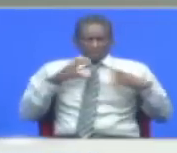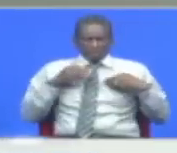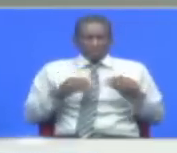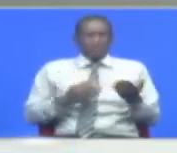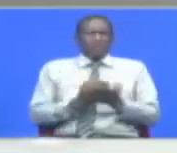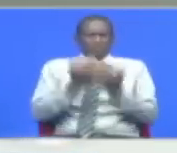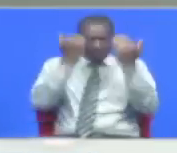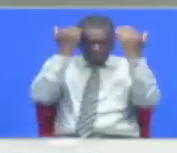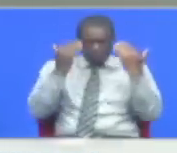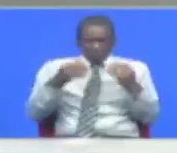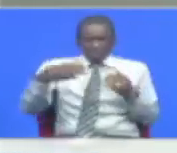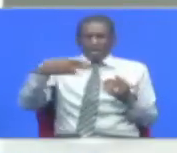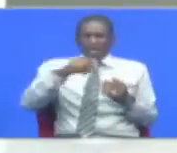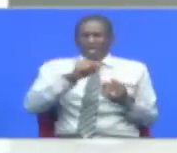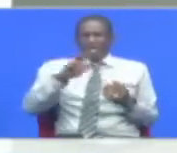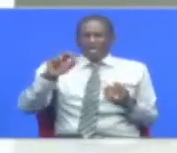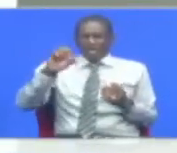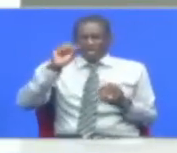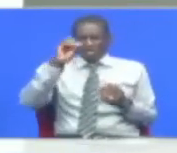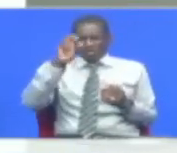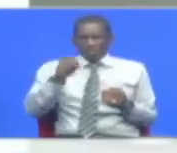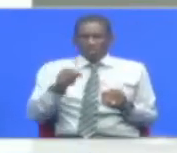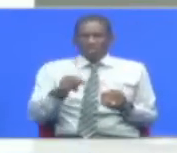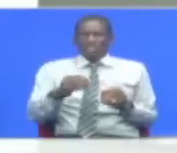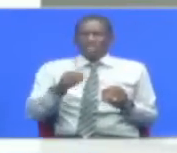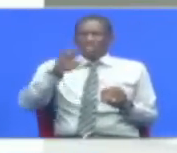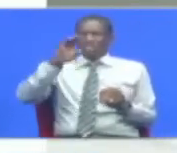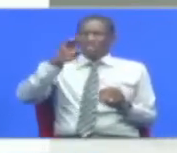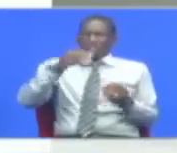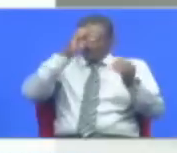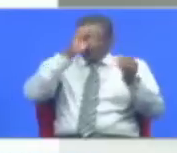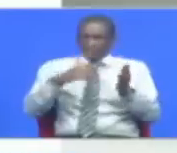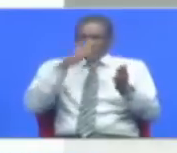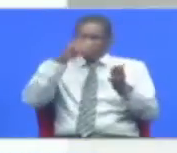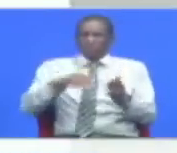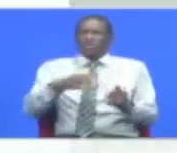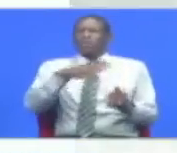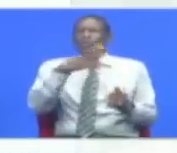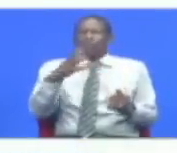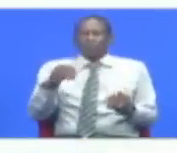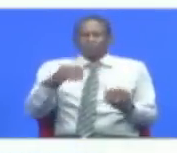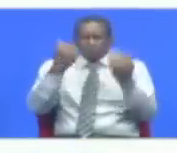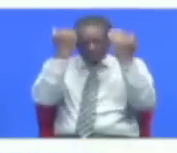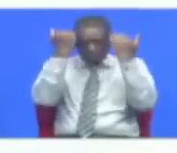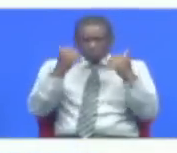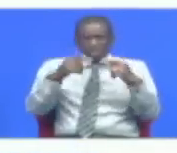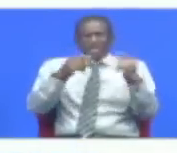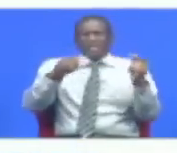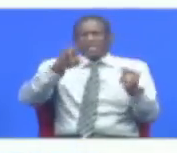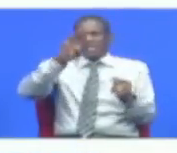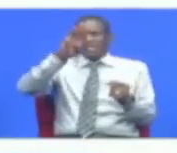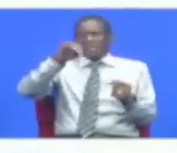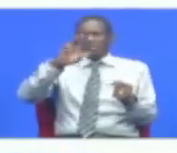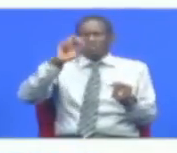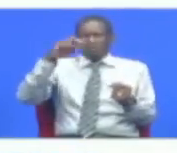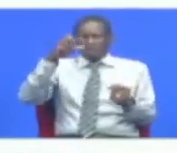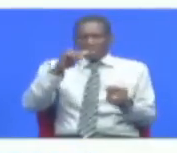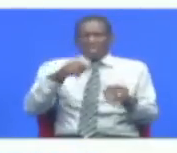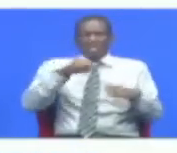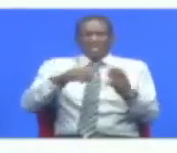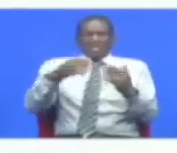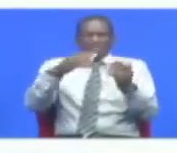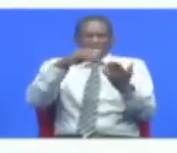Harrison Kinyajui, Mutua says he is going to court to sue Mwangi for defamation. In the 7-page demand letter seen by